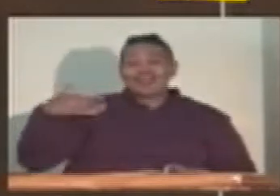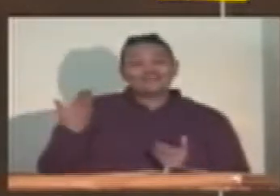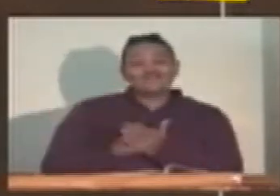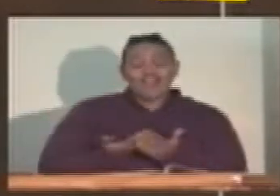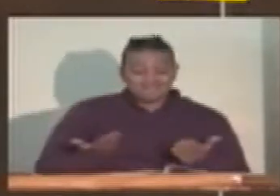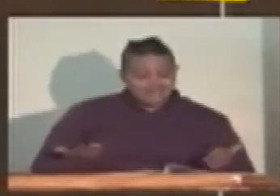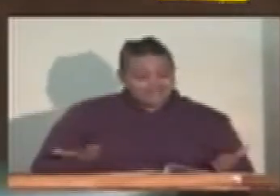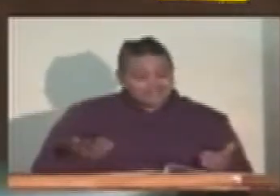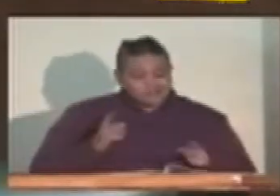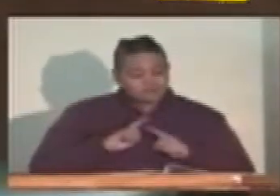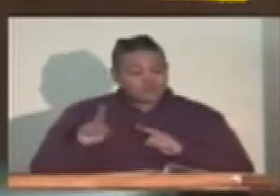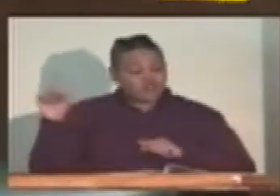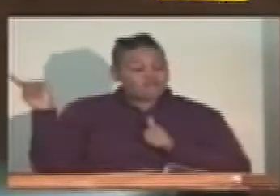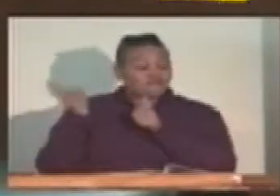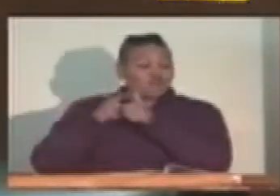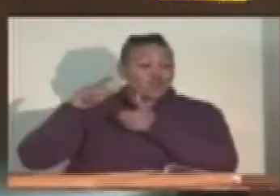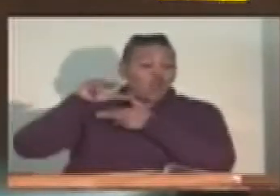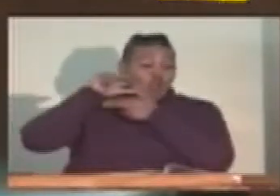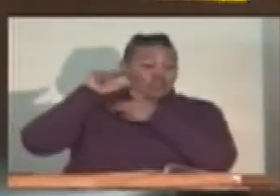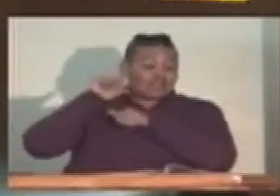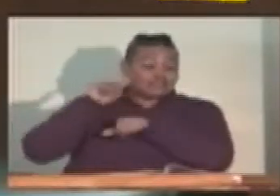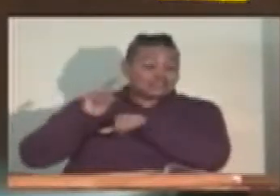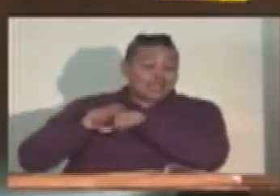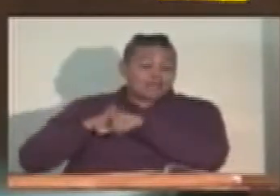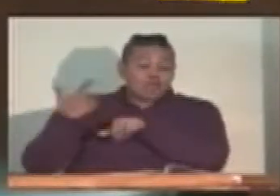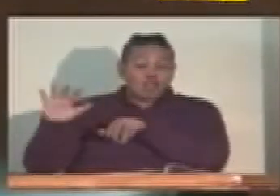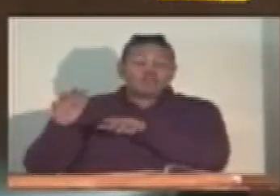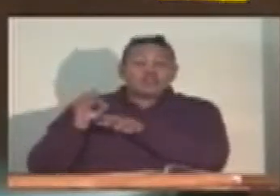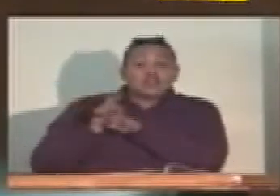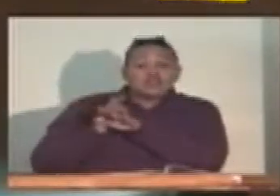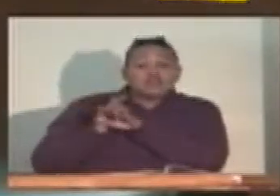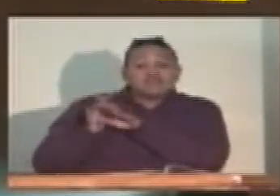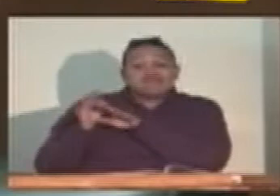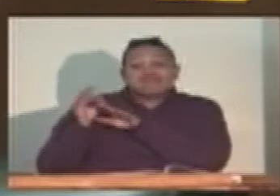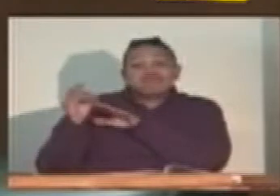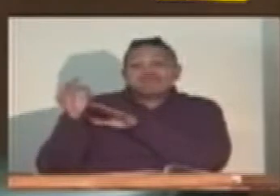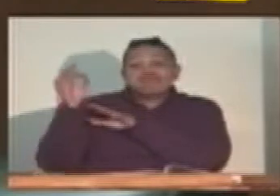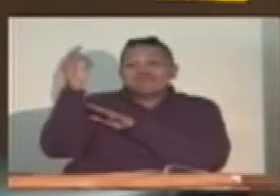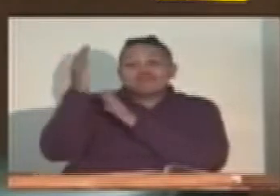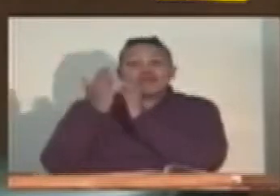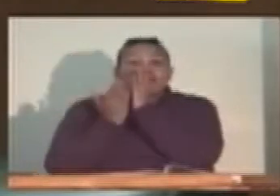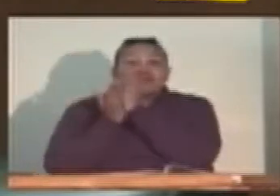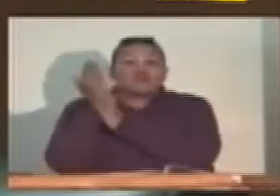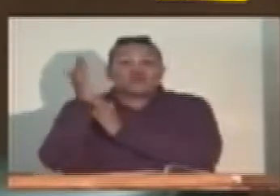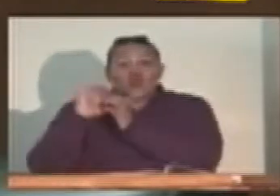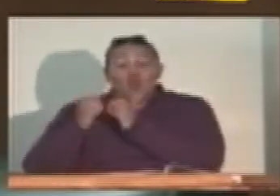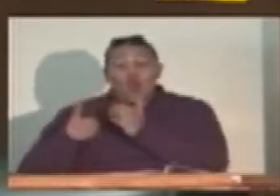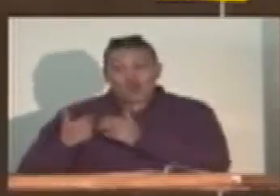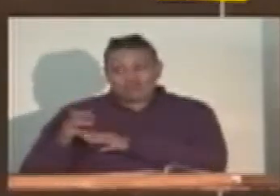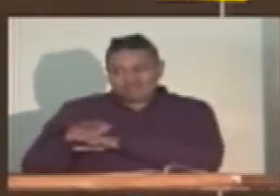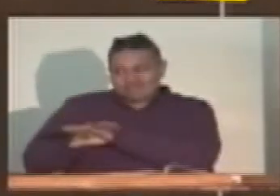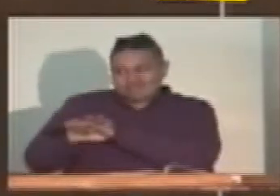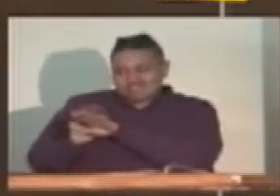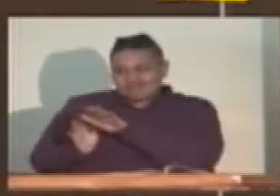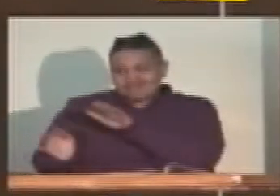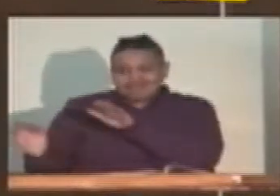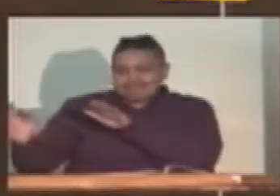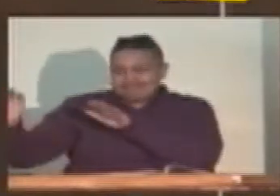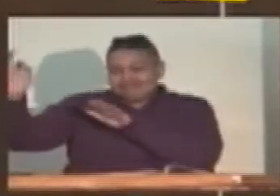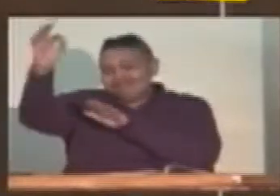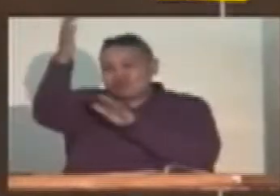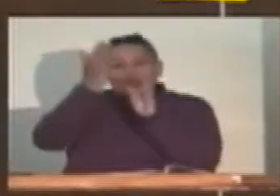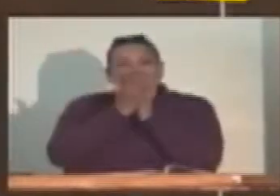arrived, but the first hurricane of the season has already moved through parts of our hemisphere. Others will